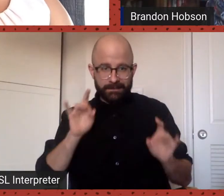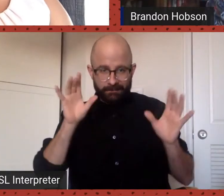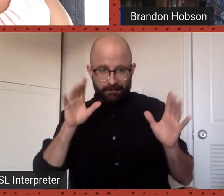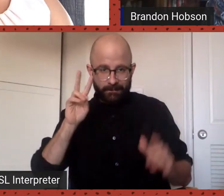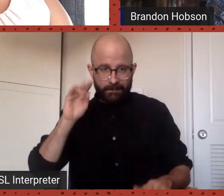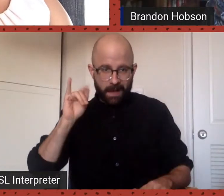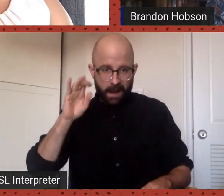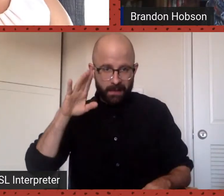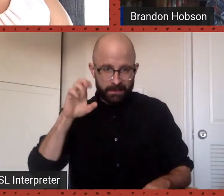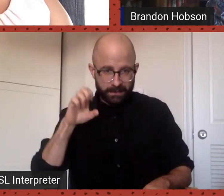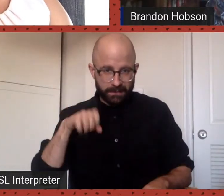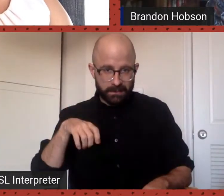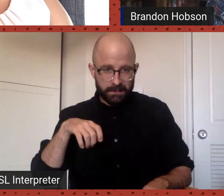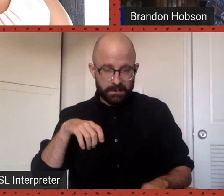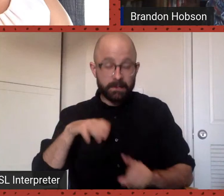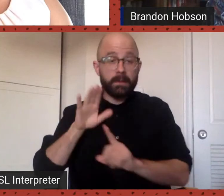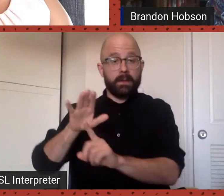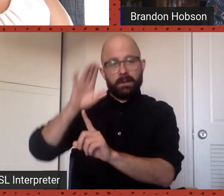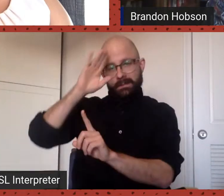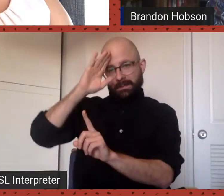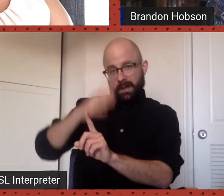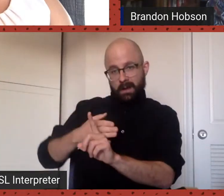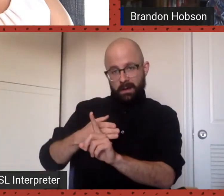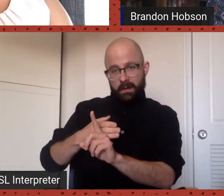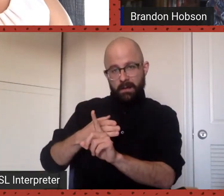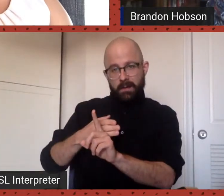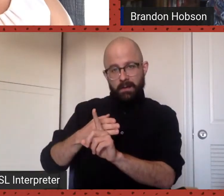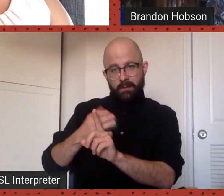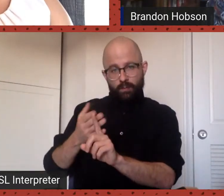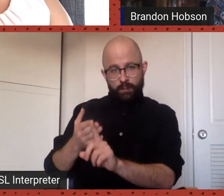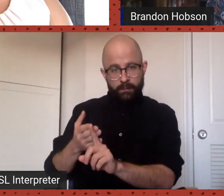and their son being removed from them through